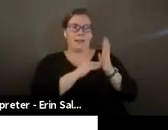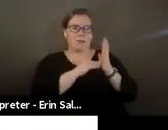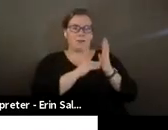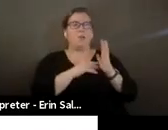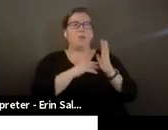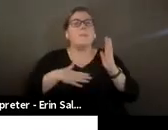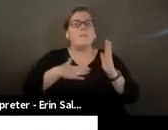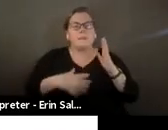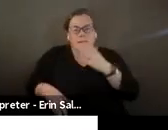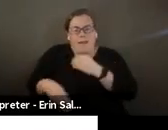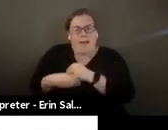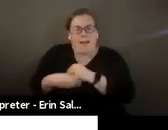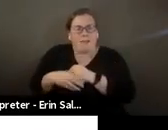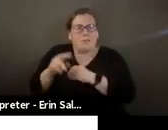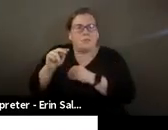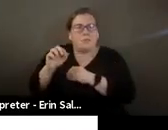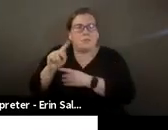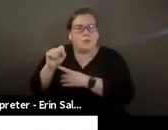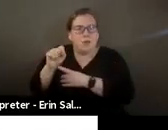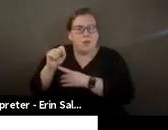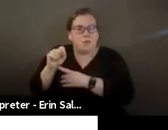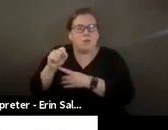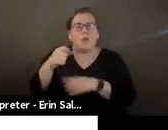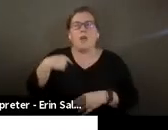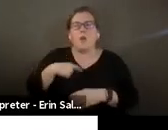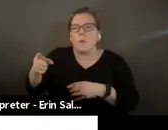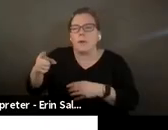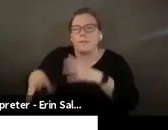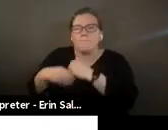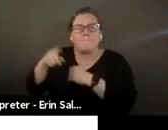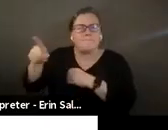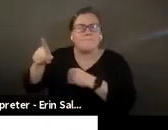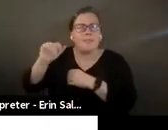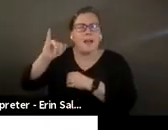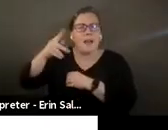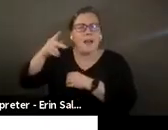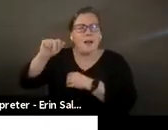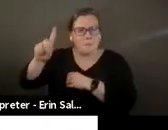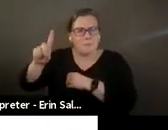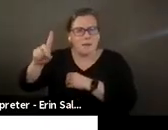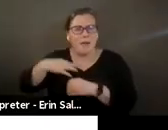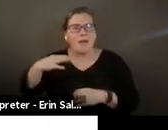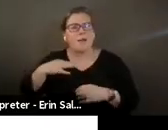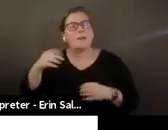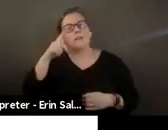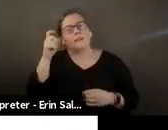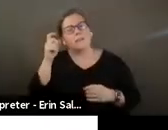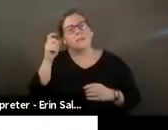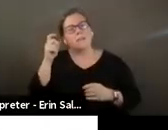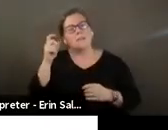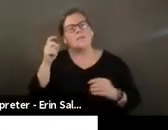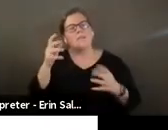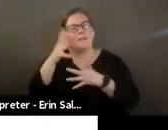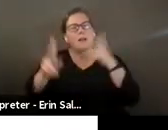notes section. And we included this on the iPad certifier form because a lot of